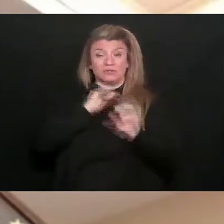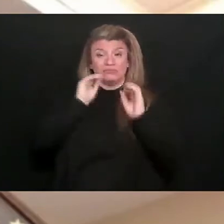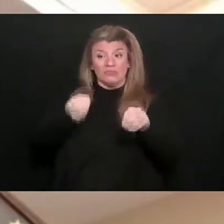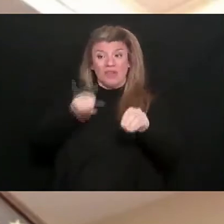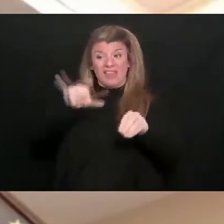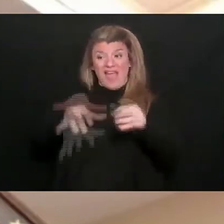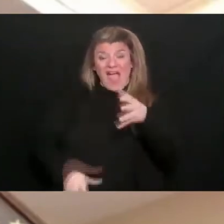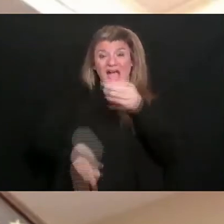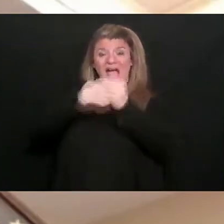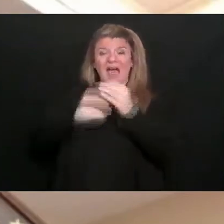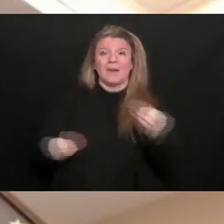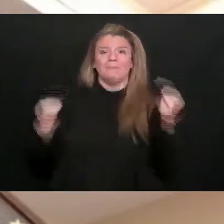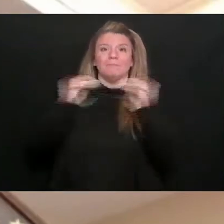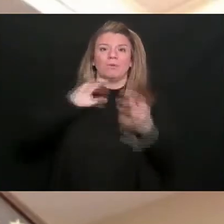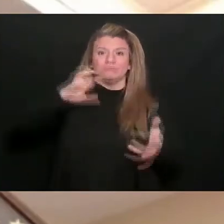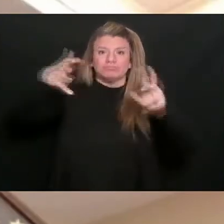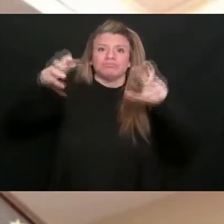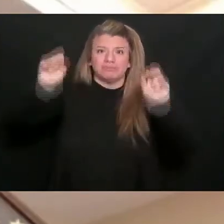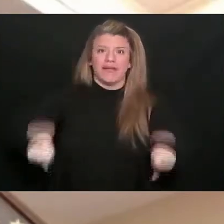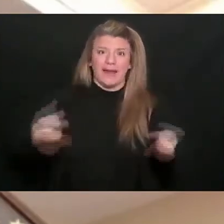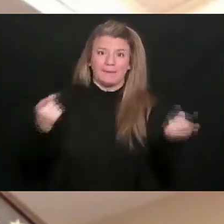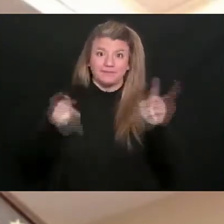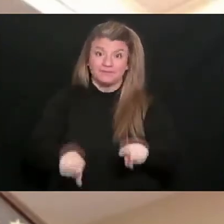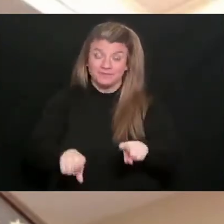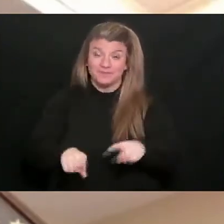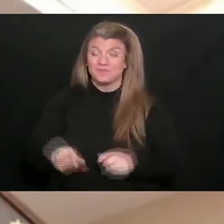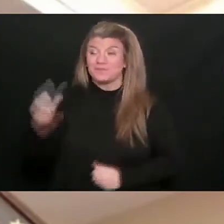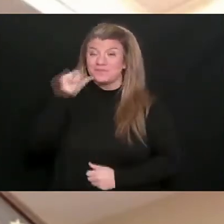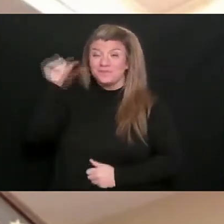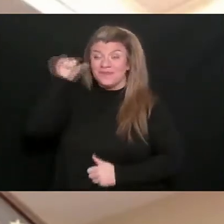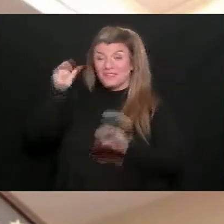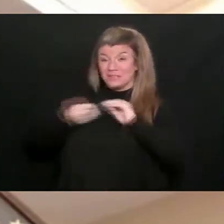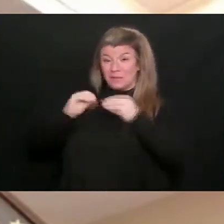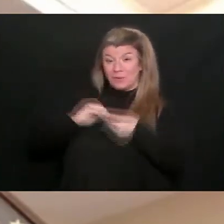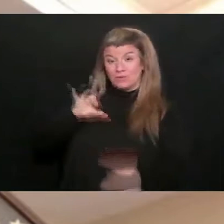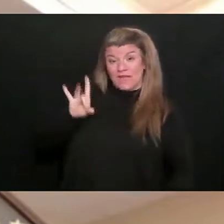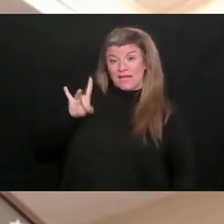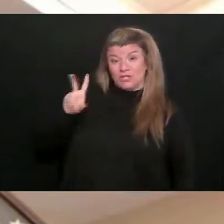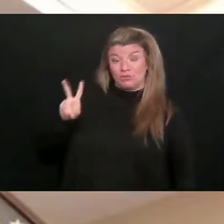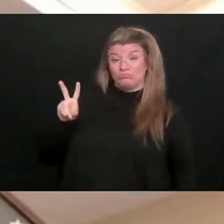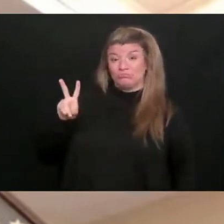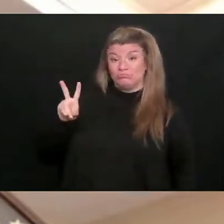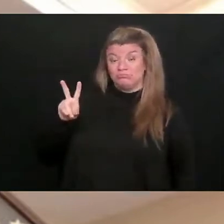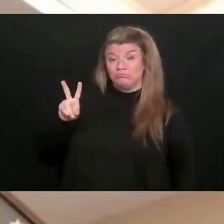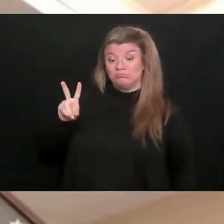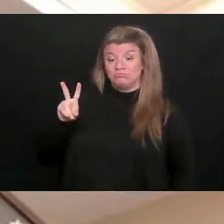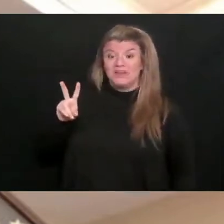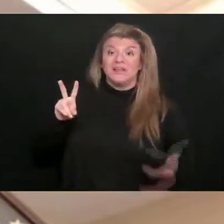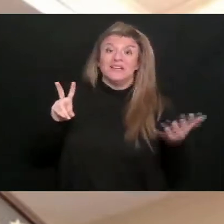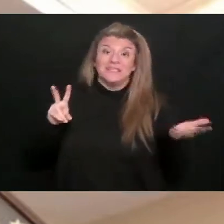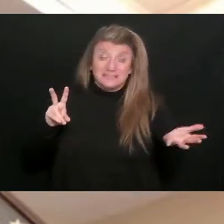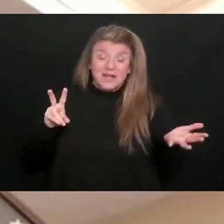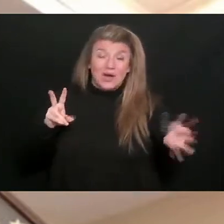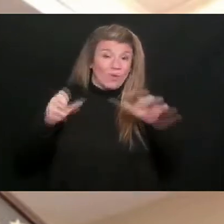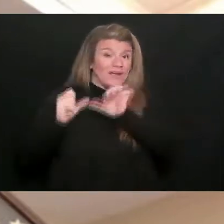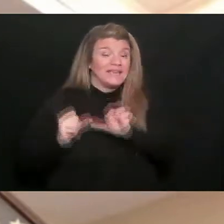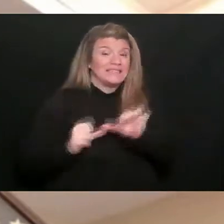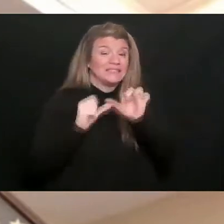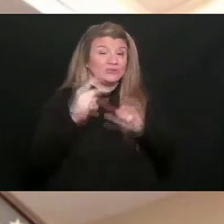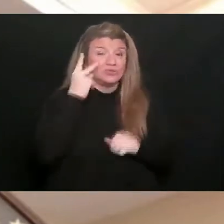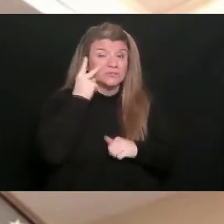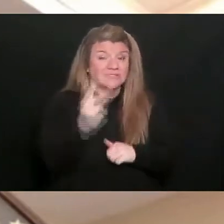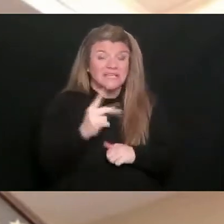position. And yesterday's number was 82. So we continue to see